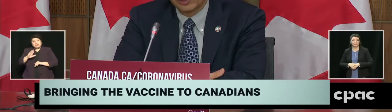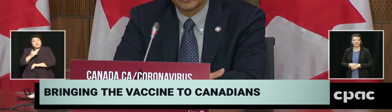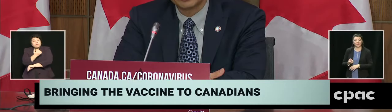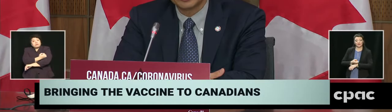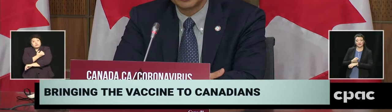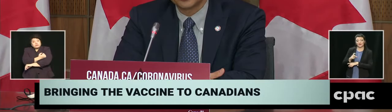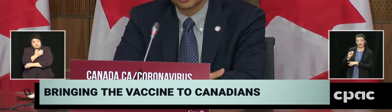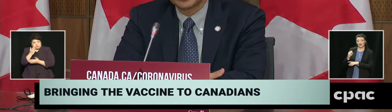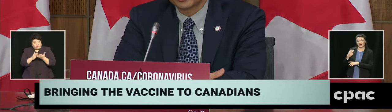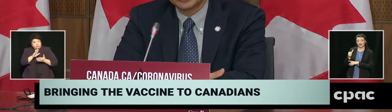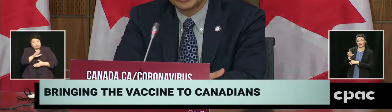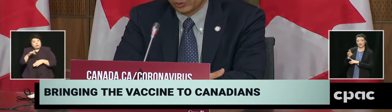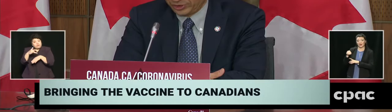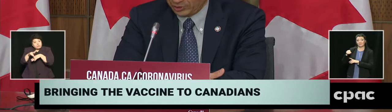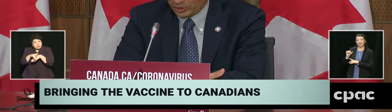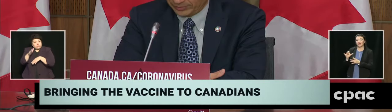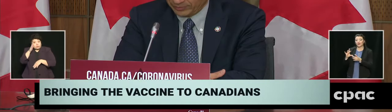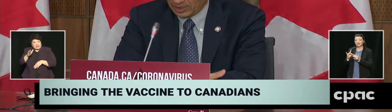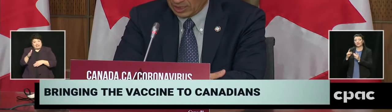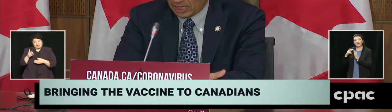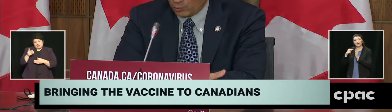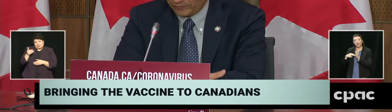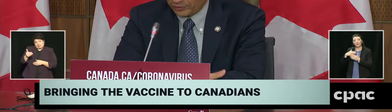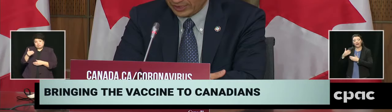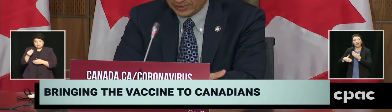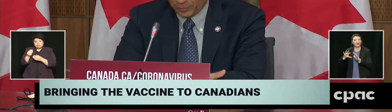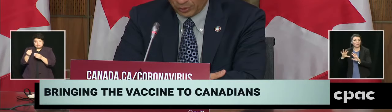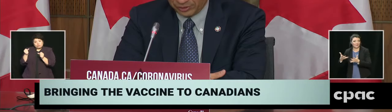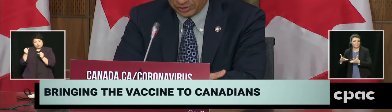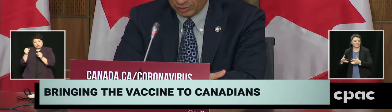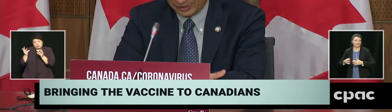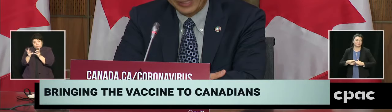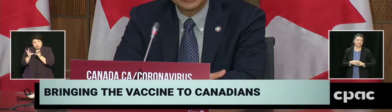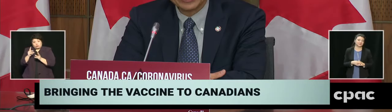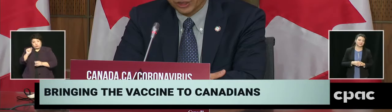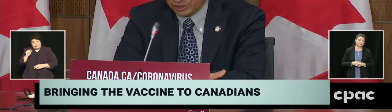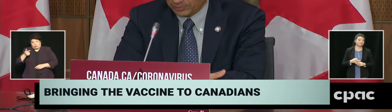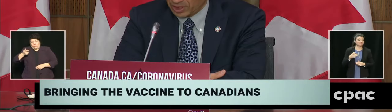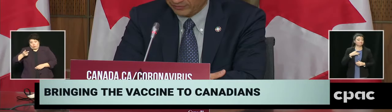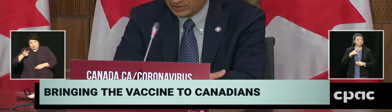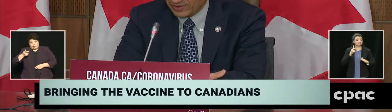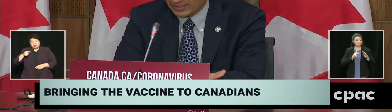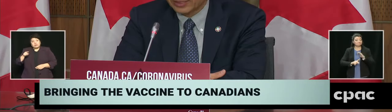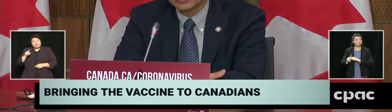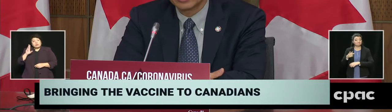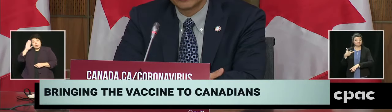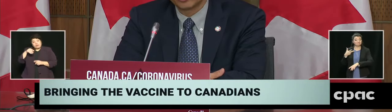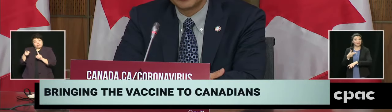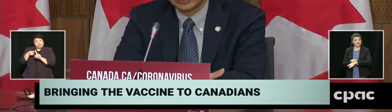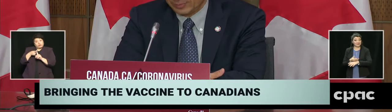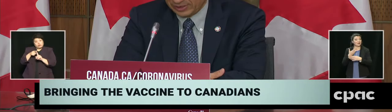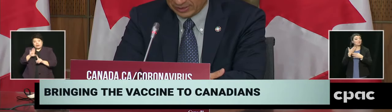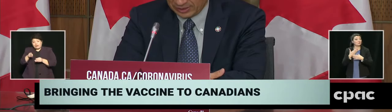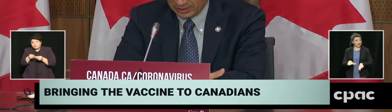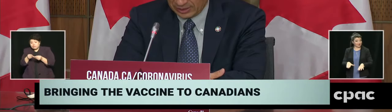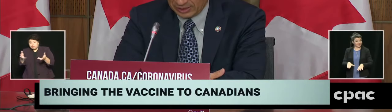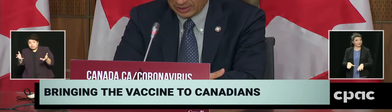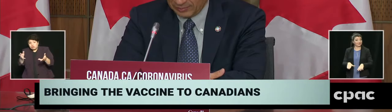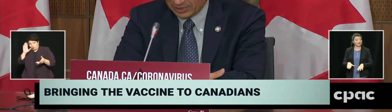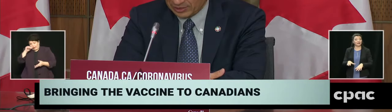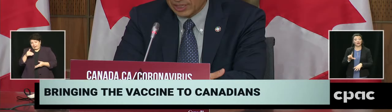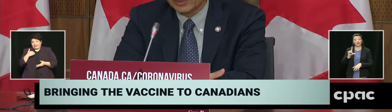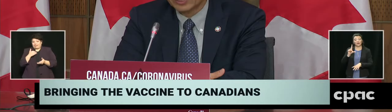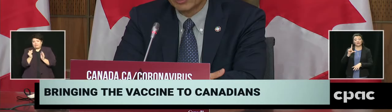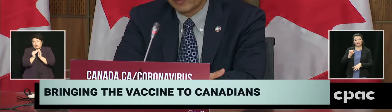become available in early 2021. However, it's important to note that the initial supply of these vaccines will be limited.